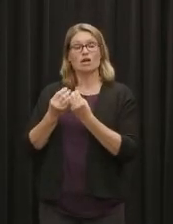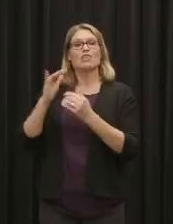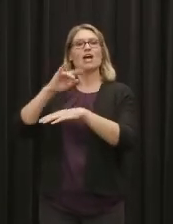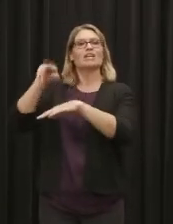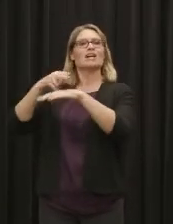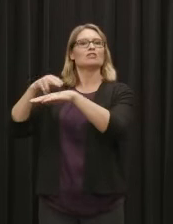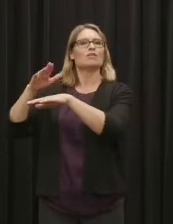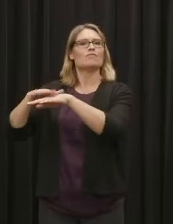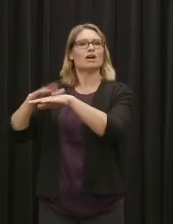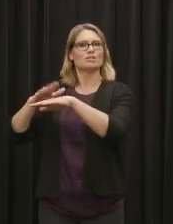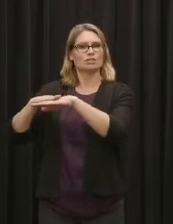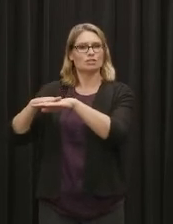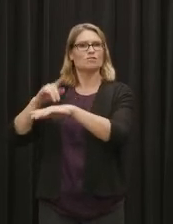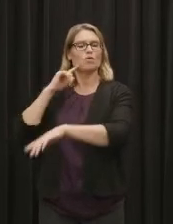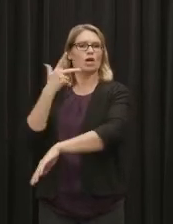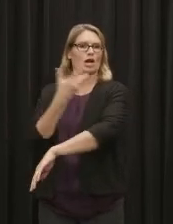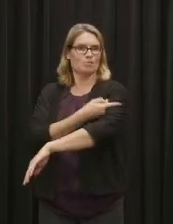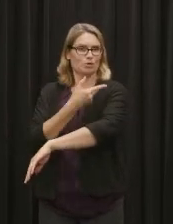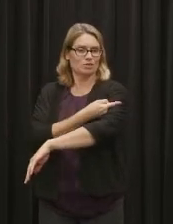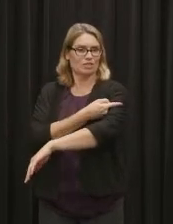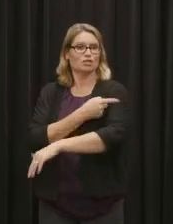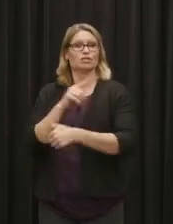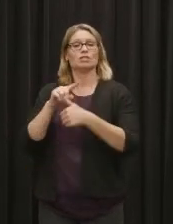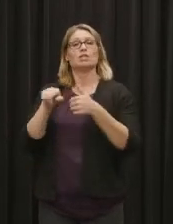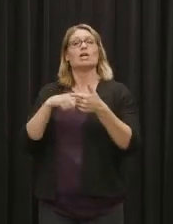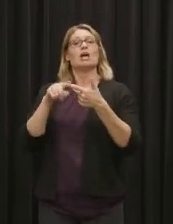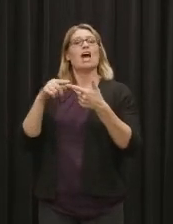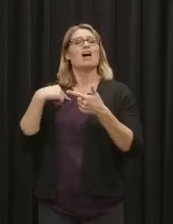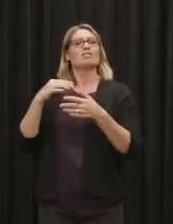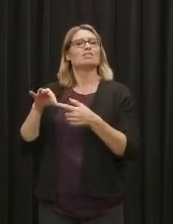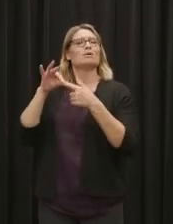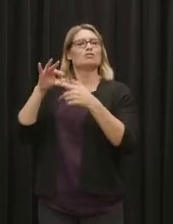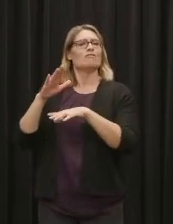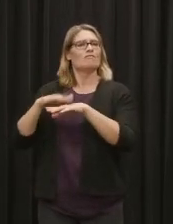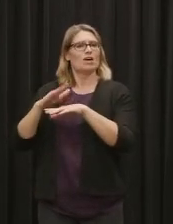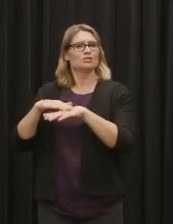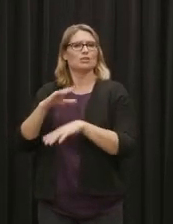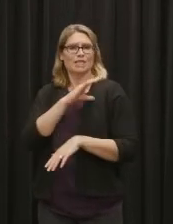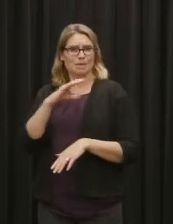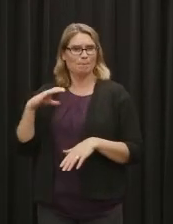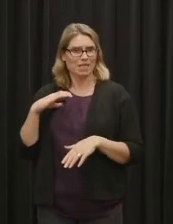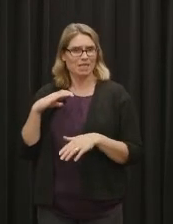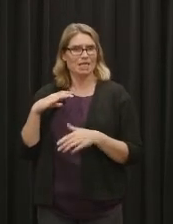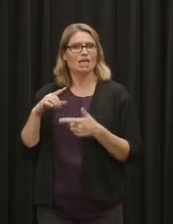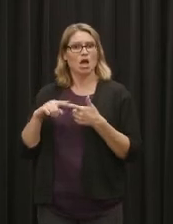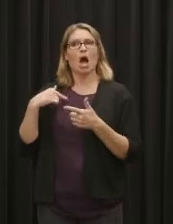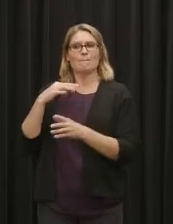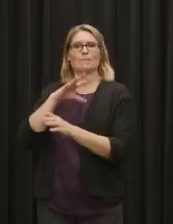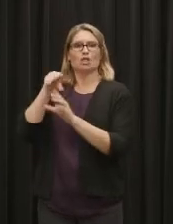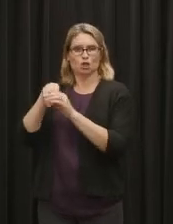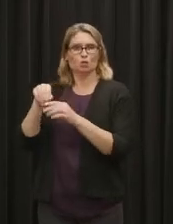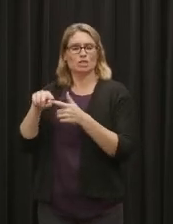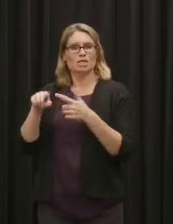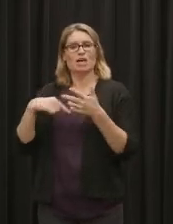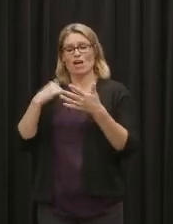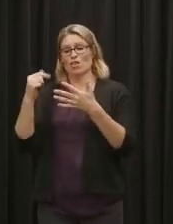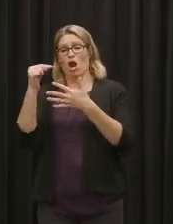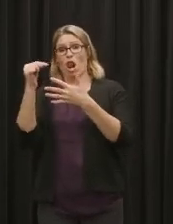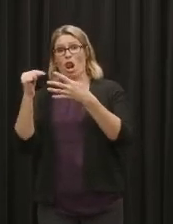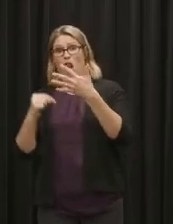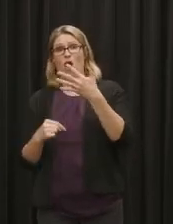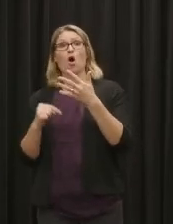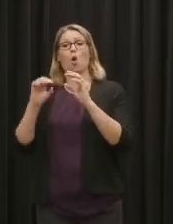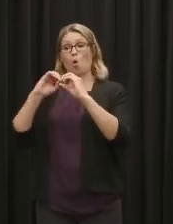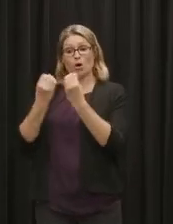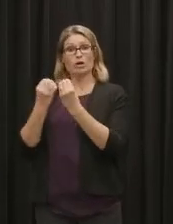National Advisory Committee on Immunization, as well as the Special Advisory Committee, which I am part of. And there's some other